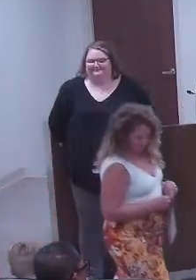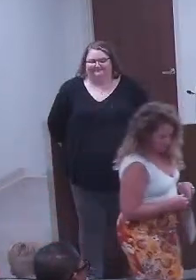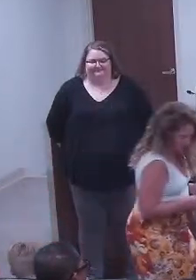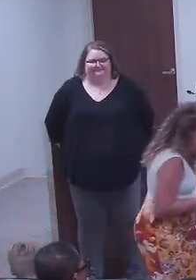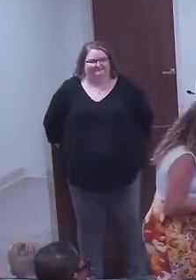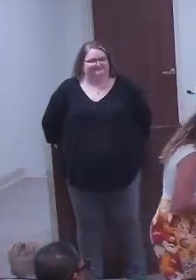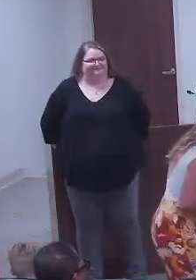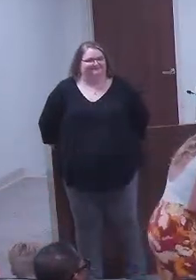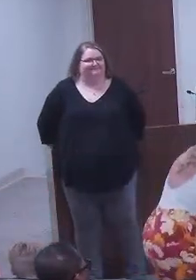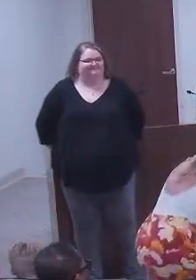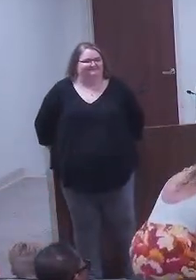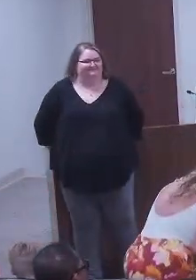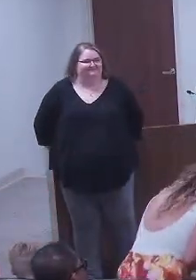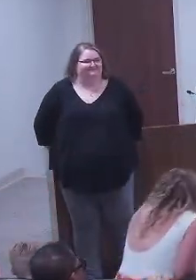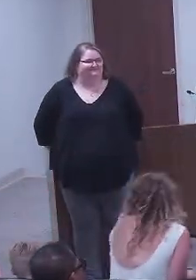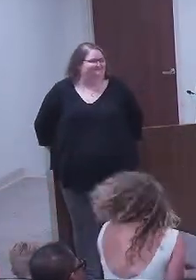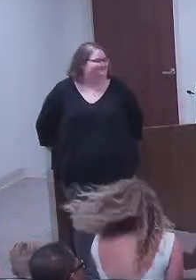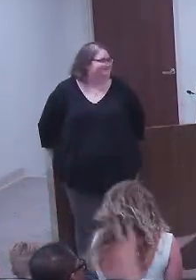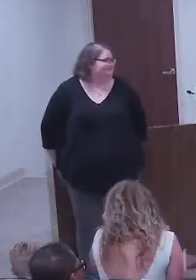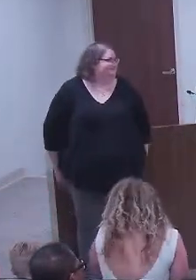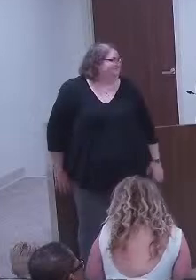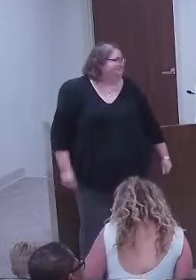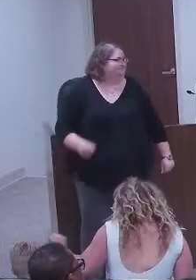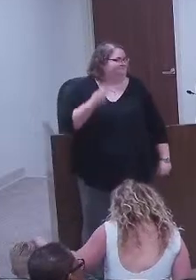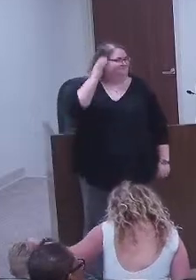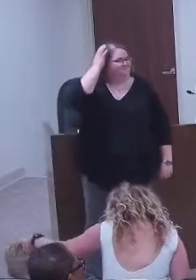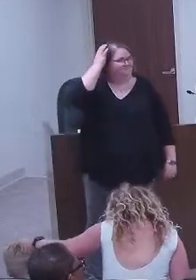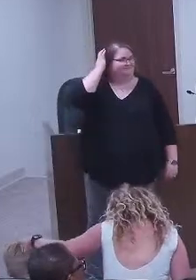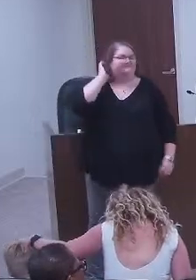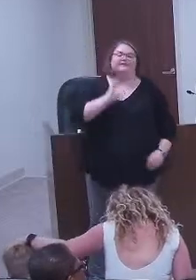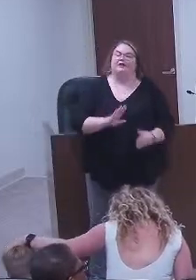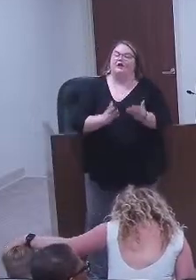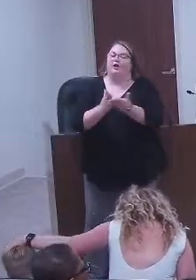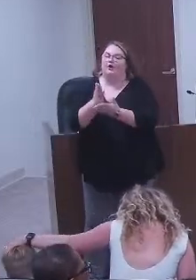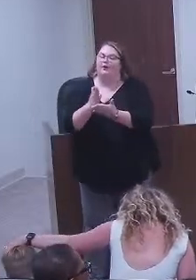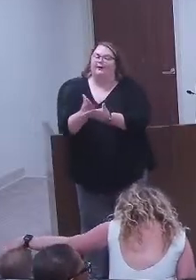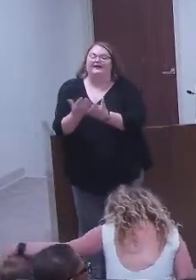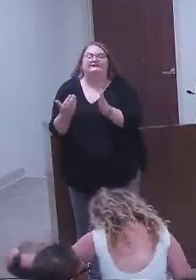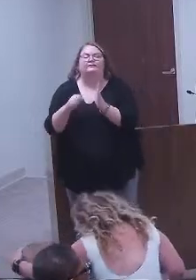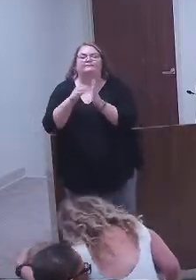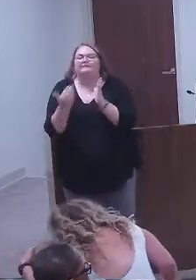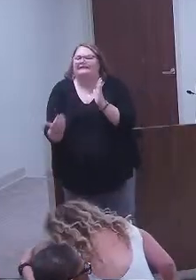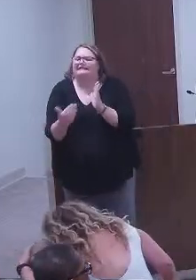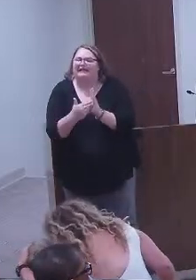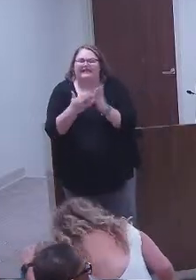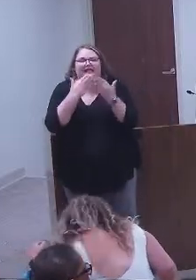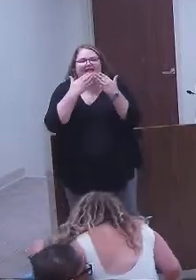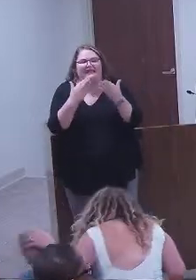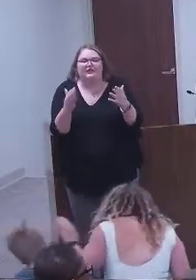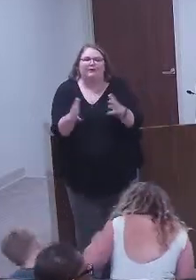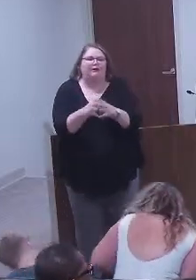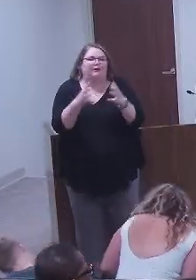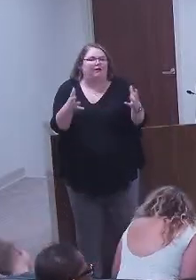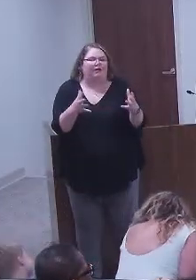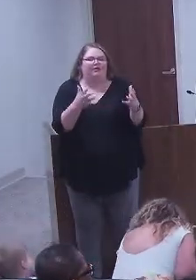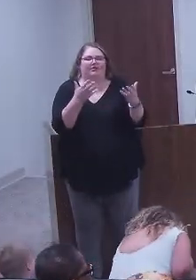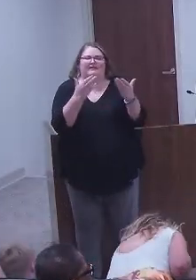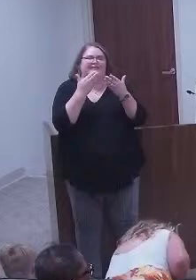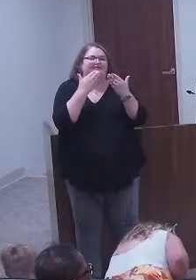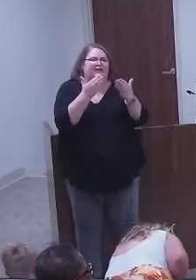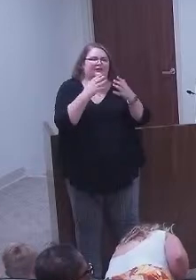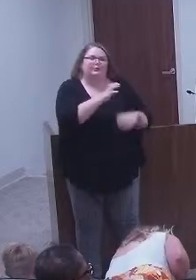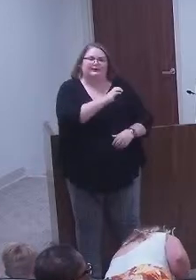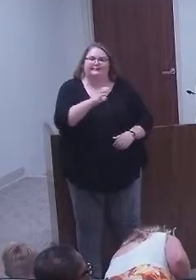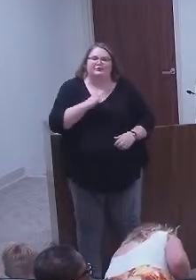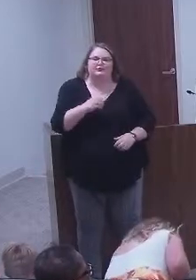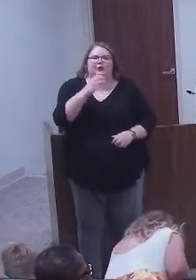All right. Yeah, yeah. All right, so once again, thank you all. Thank you, Commission on Women and Girls. Yay, jazz